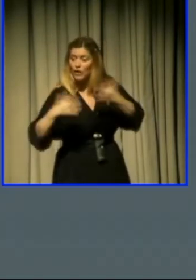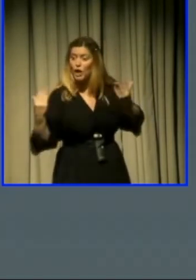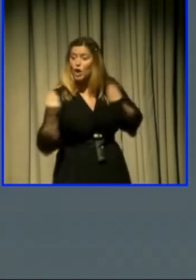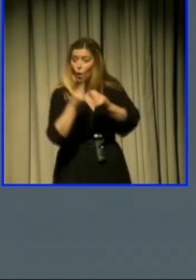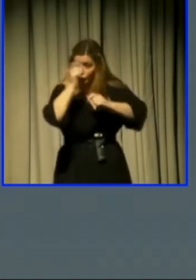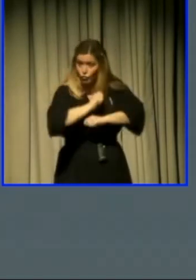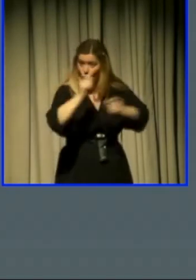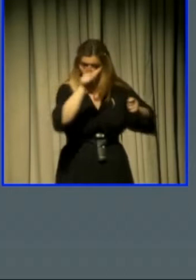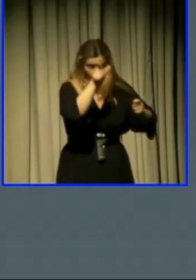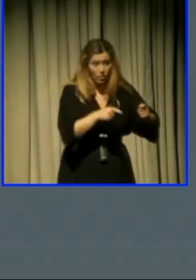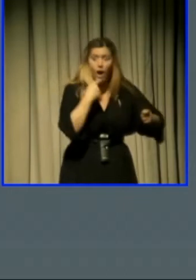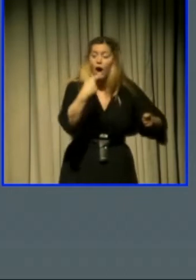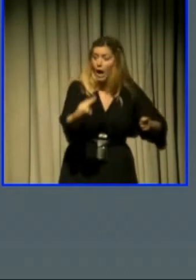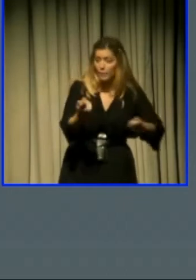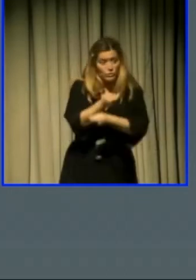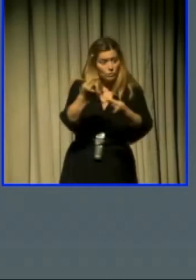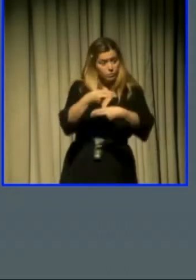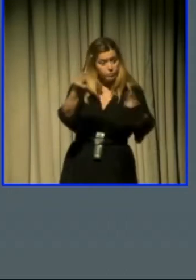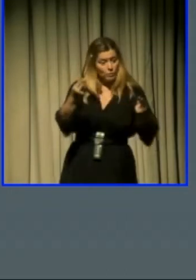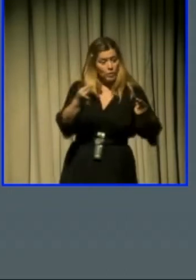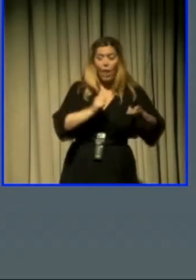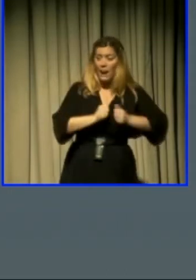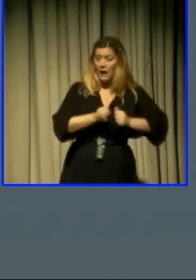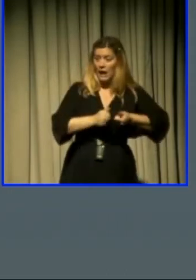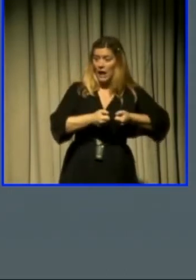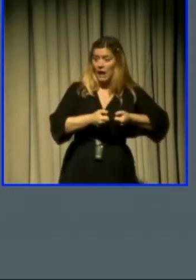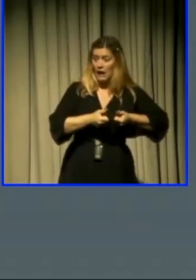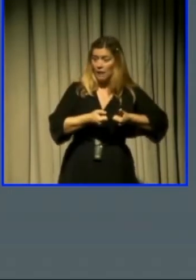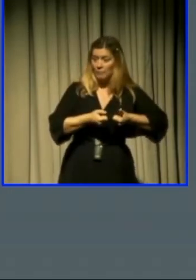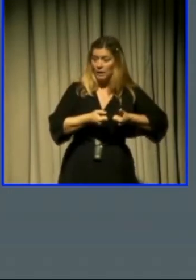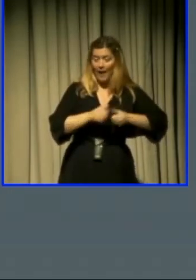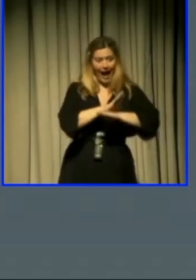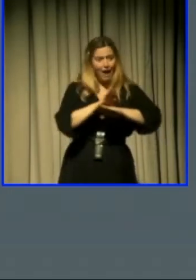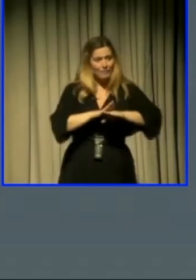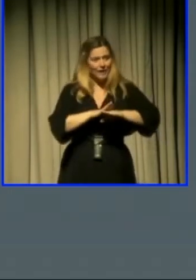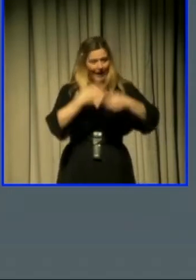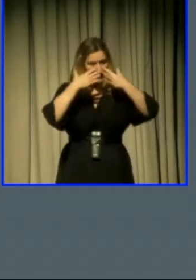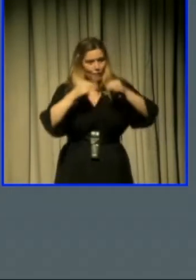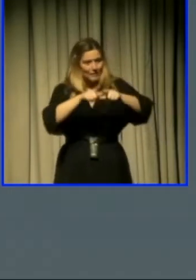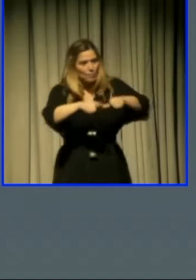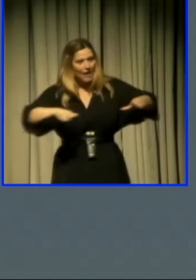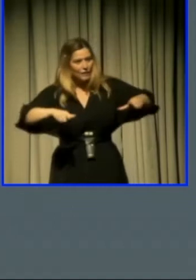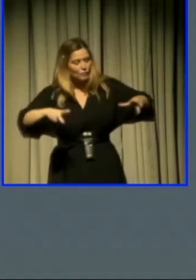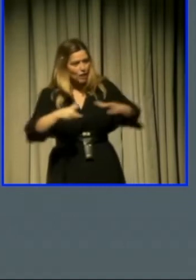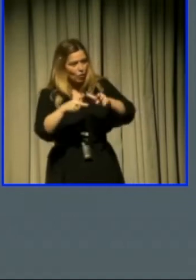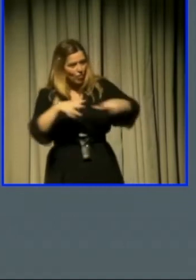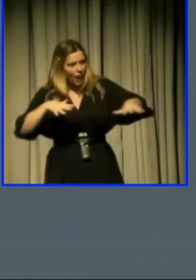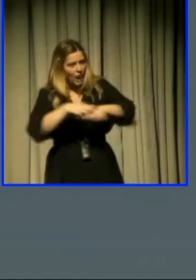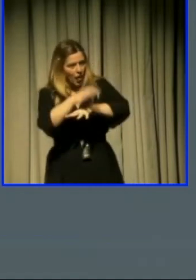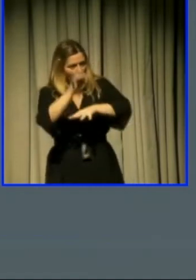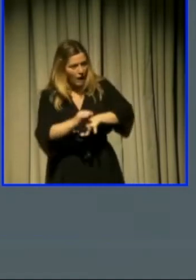gaming is proving to be a true social platform. So the idea of how it's up-leveling what social truly